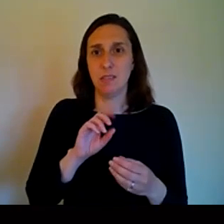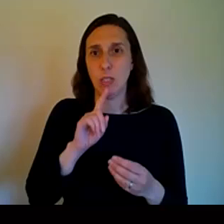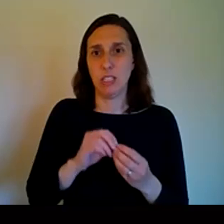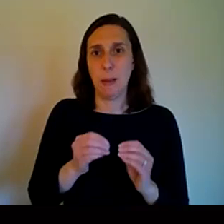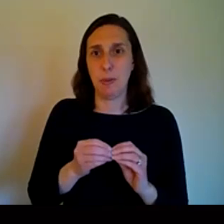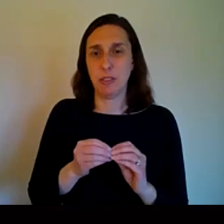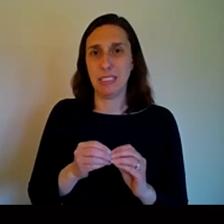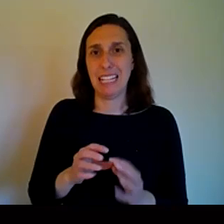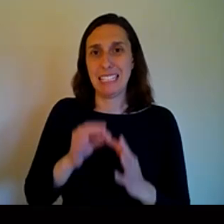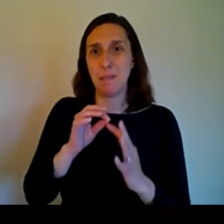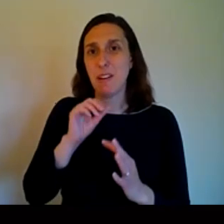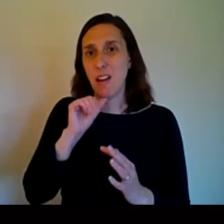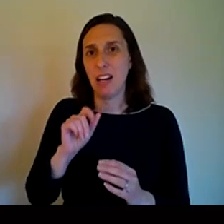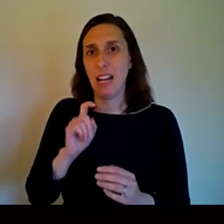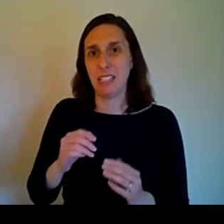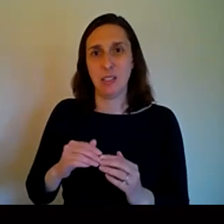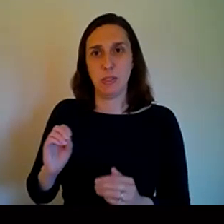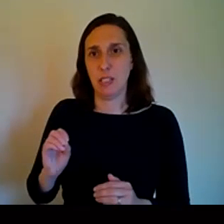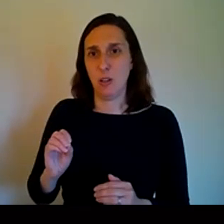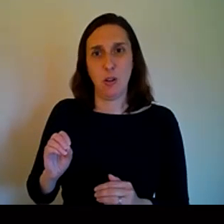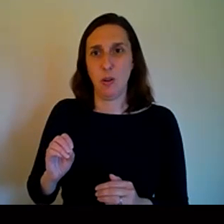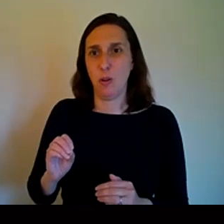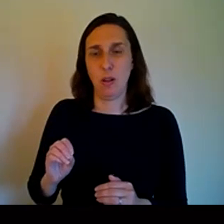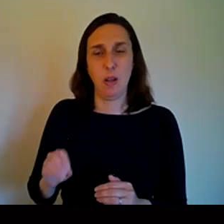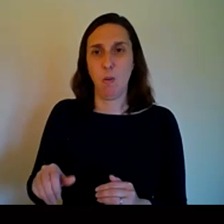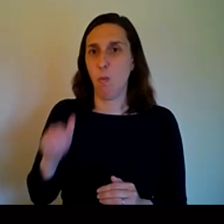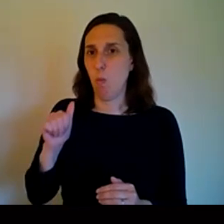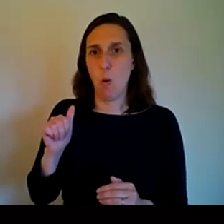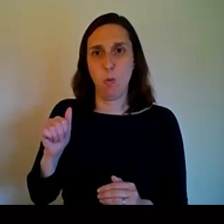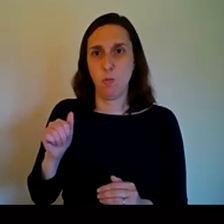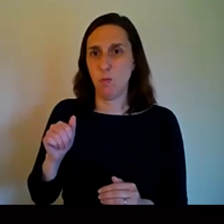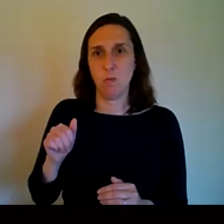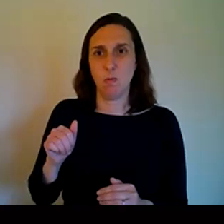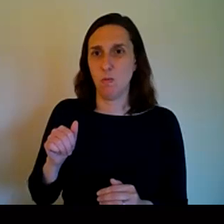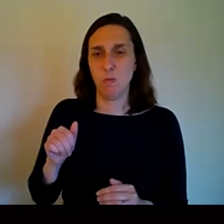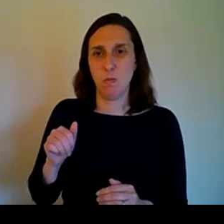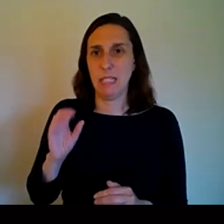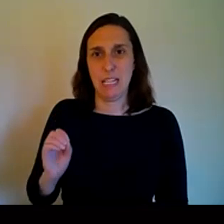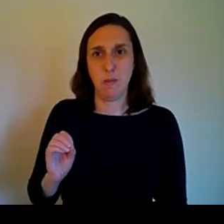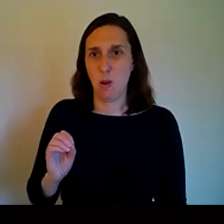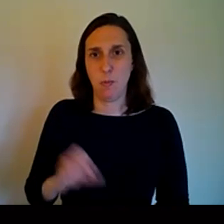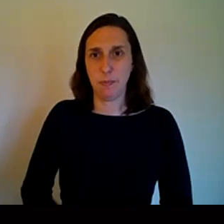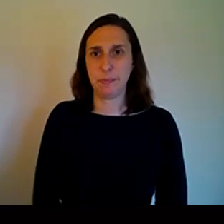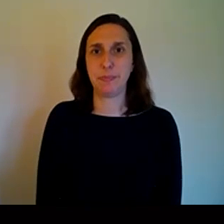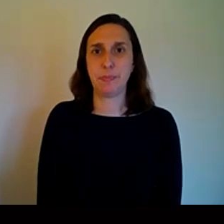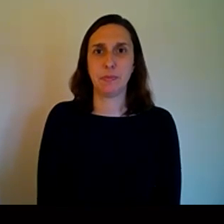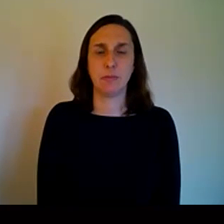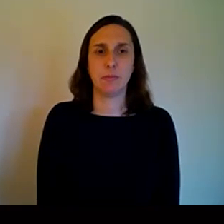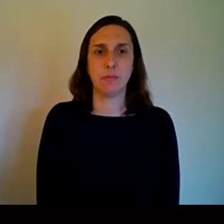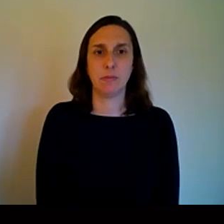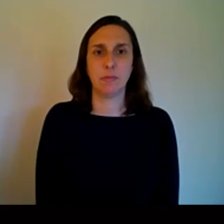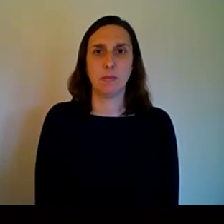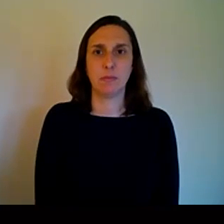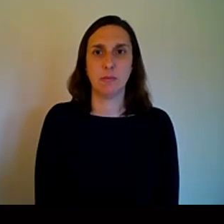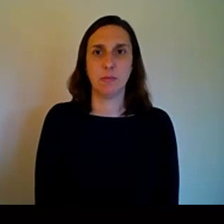except x equals 0. It will not produce x equals 0. There's no way I can get 0 out of that. Let me show you these